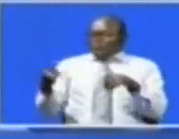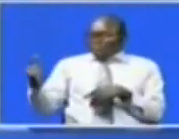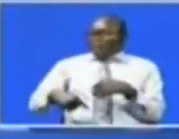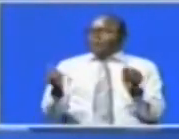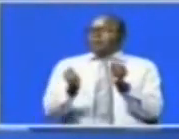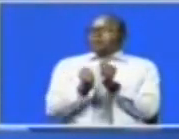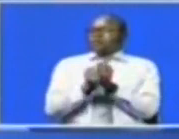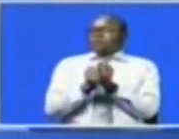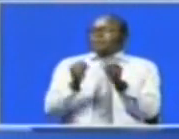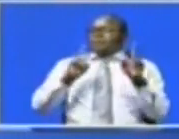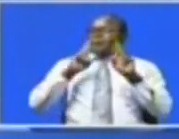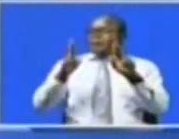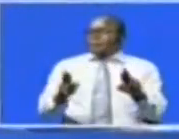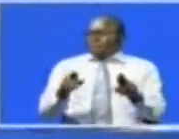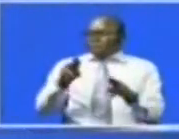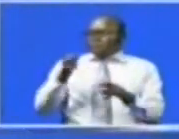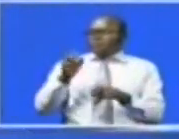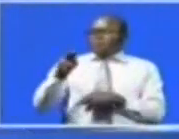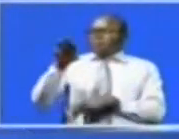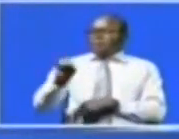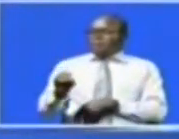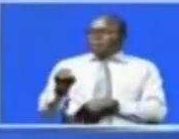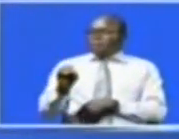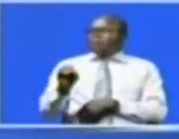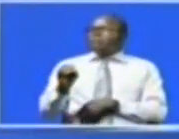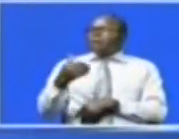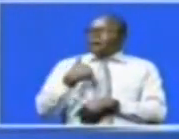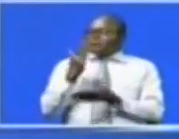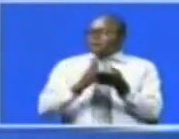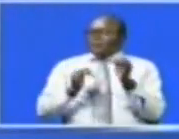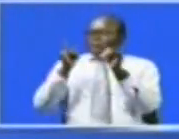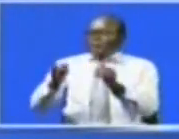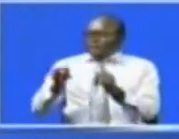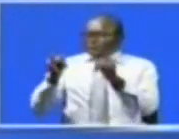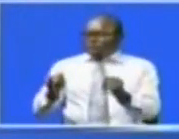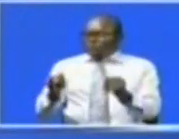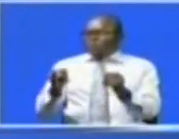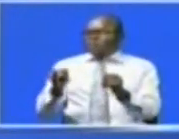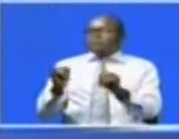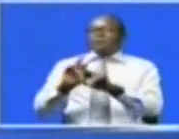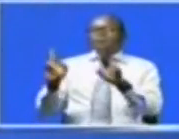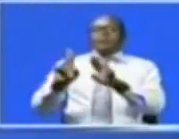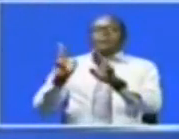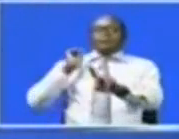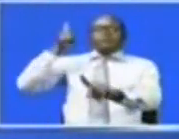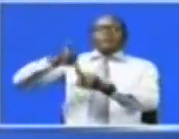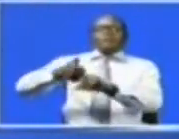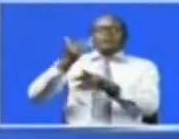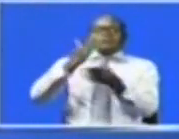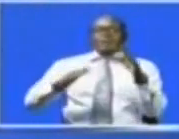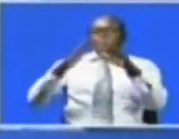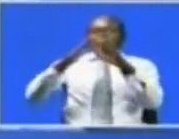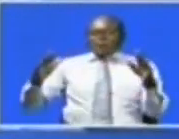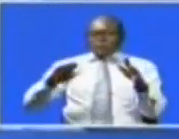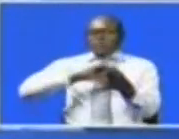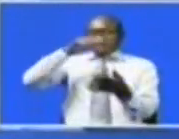were reports and in fact a memo that leaked that there were some individuals that were looking to attack some buildings in the